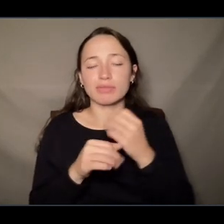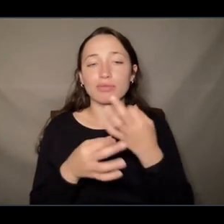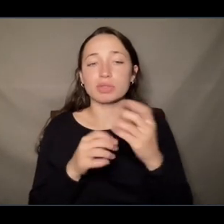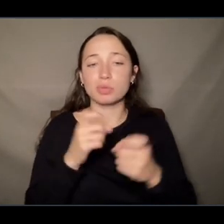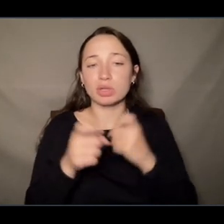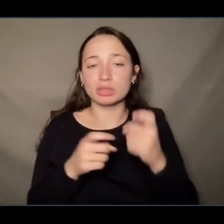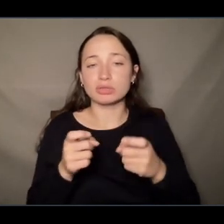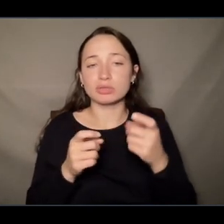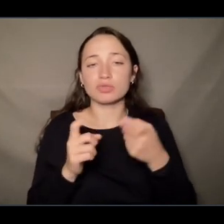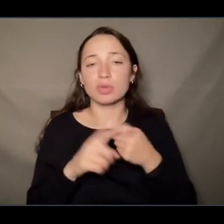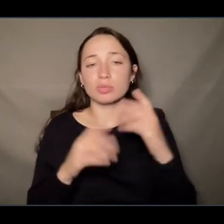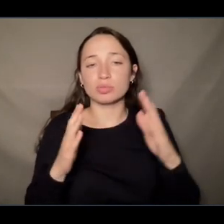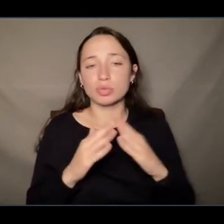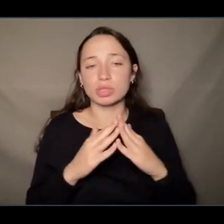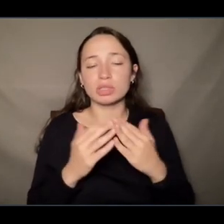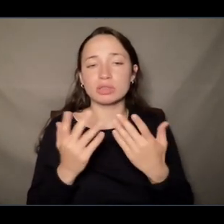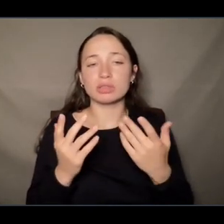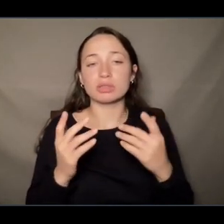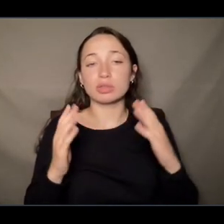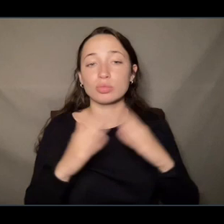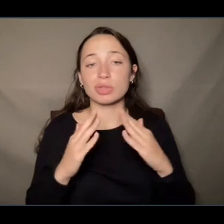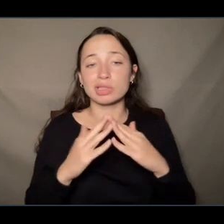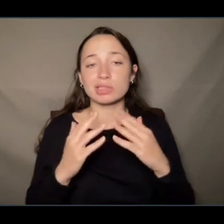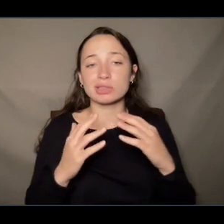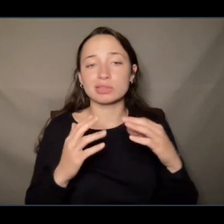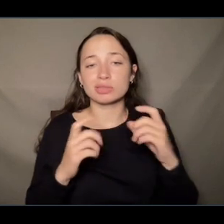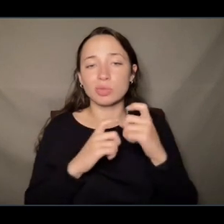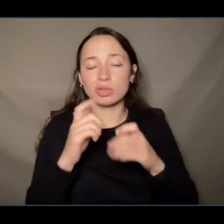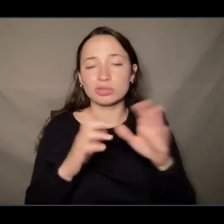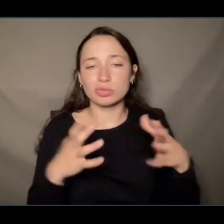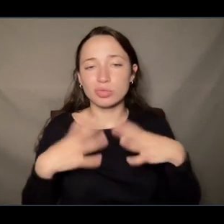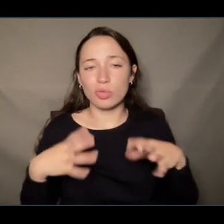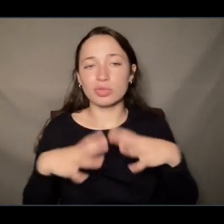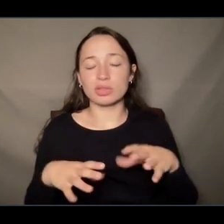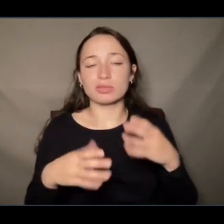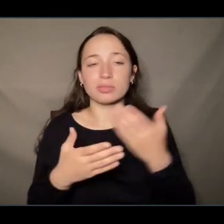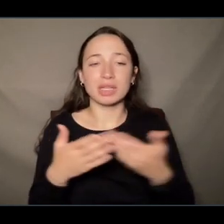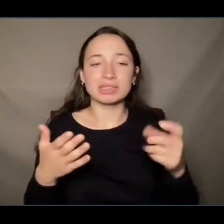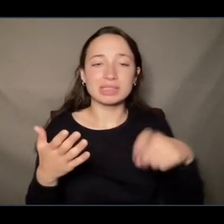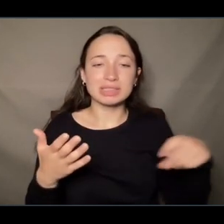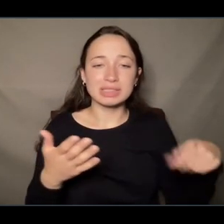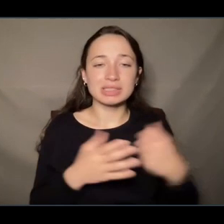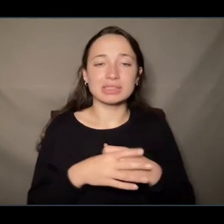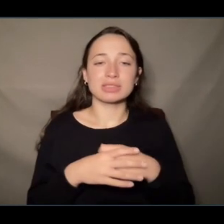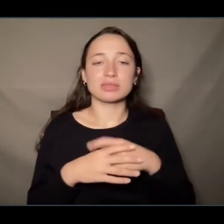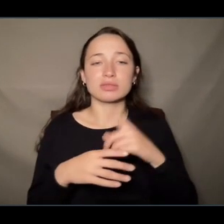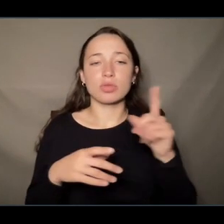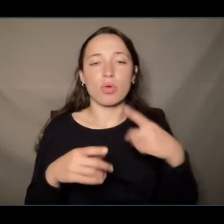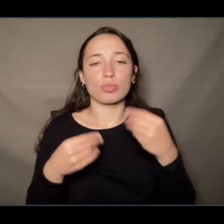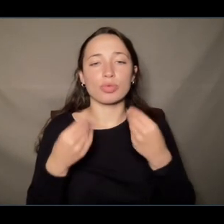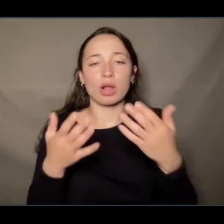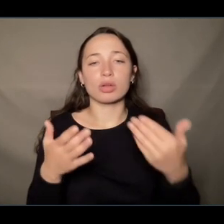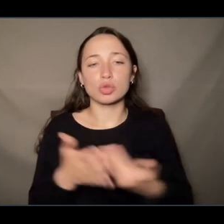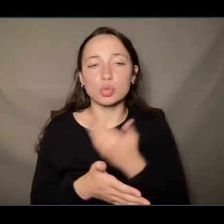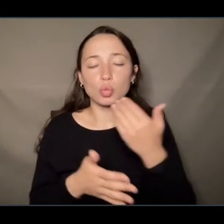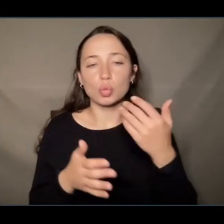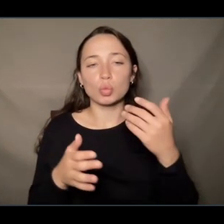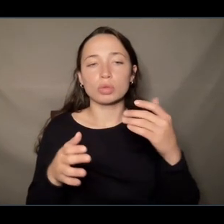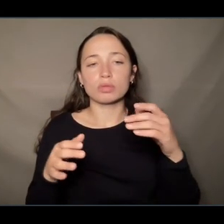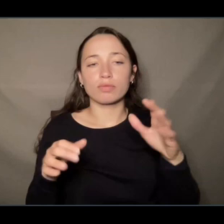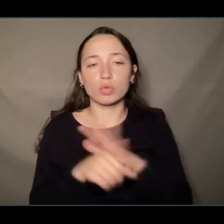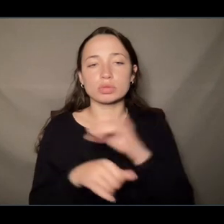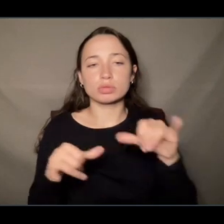free donations from the community. The community donates their clothing and basic necessities. We only provide brand new